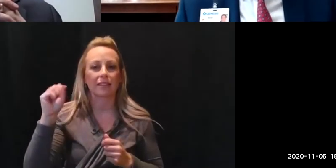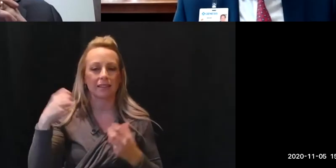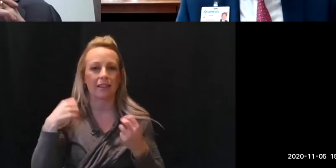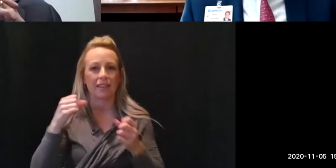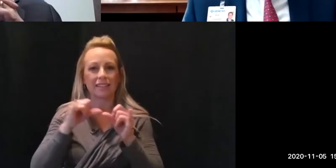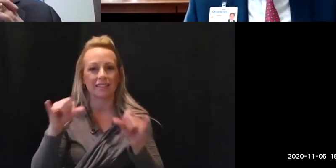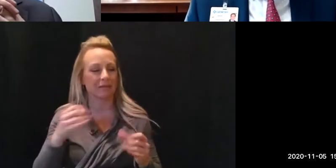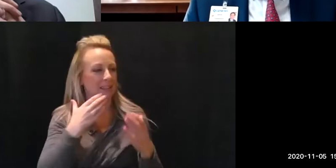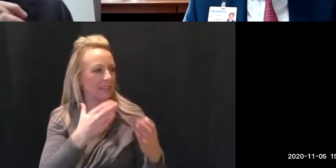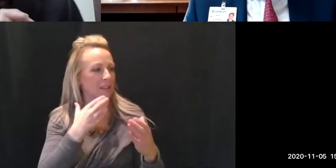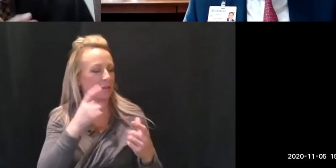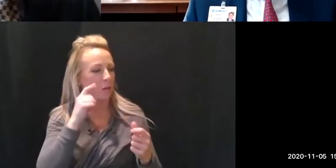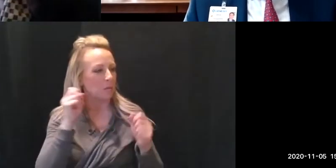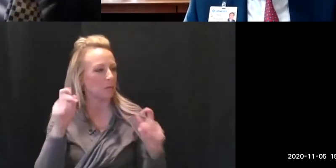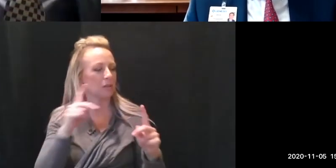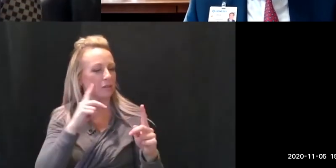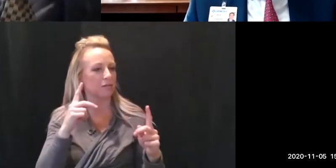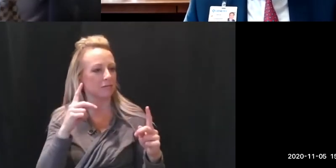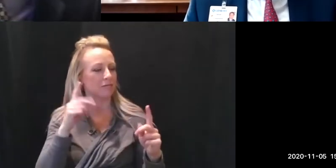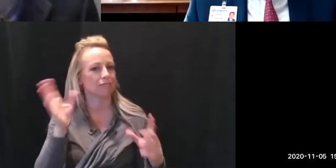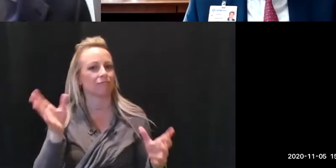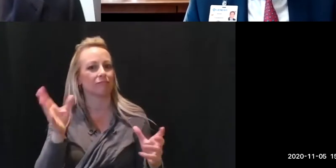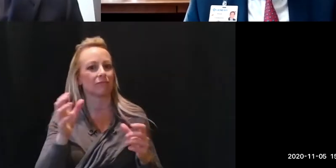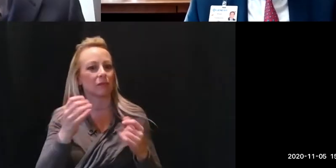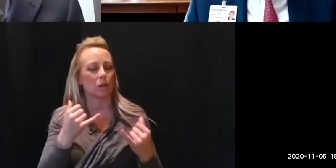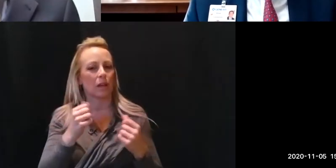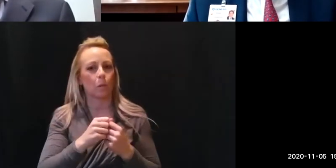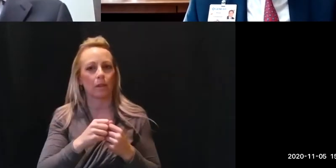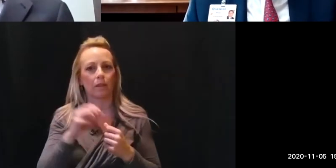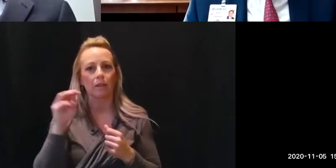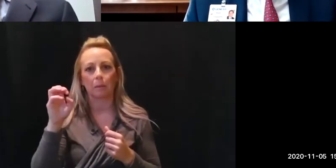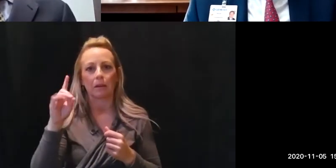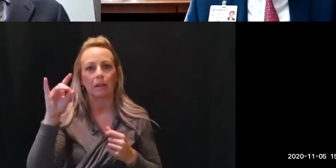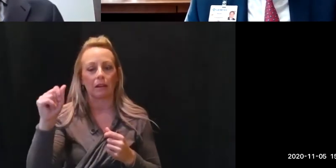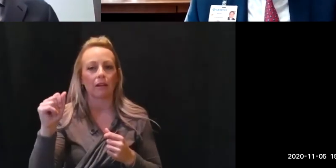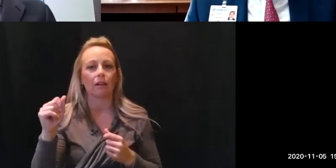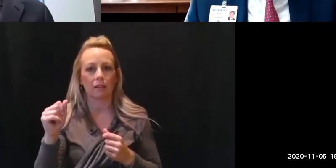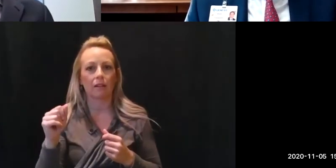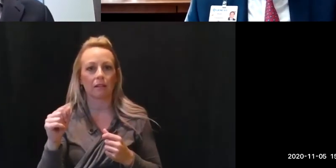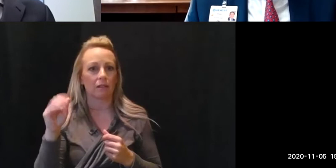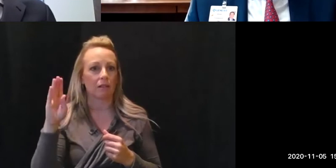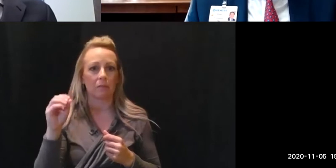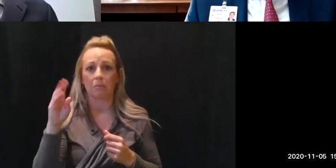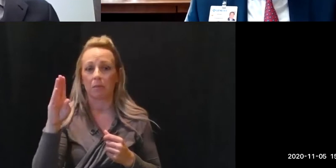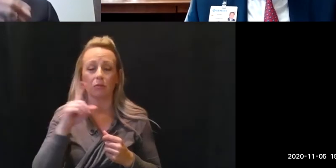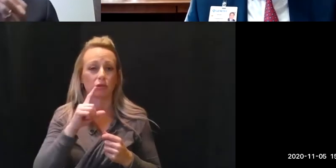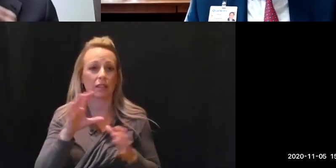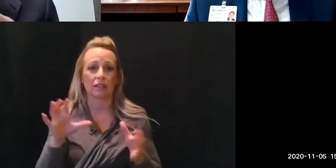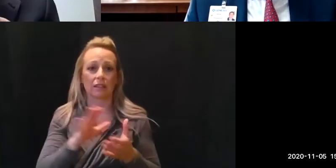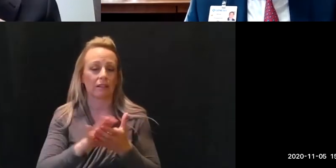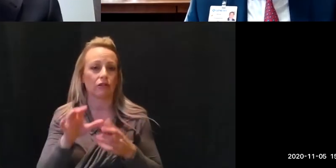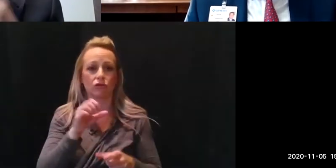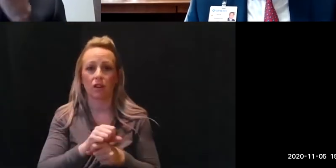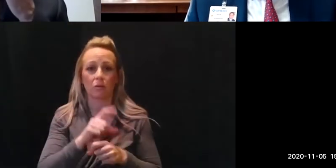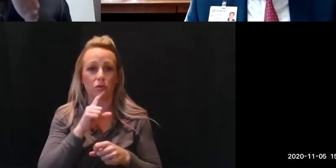for the opportunity to talk directly with the media. I would just say that Bob did a nice job of covering